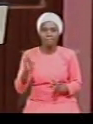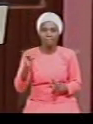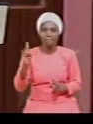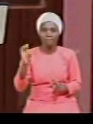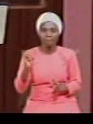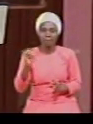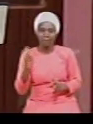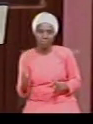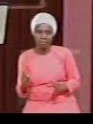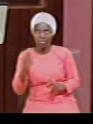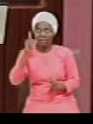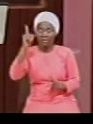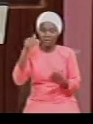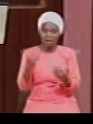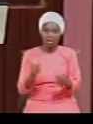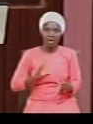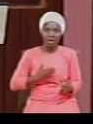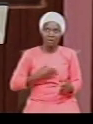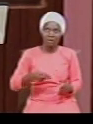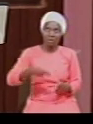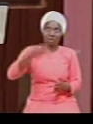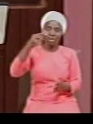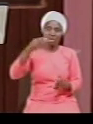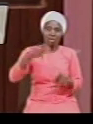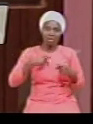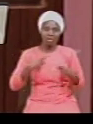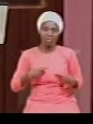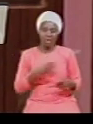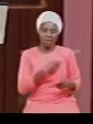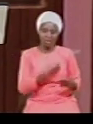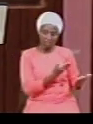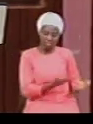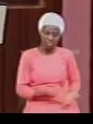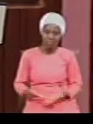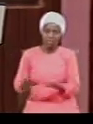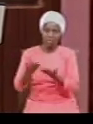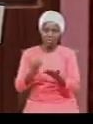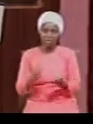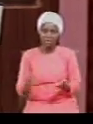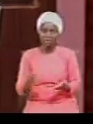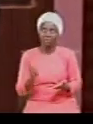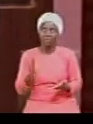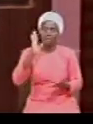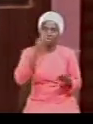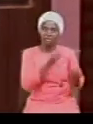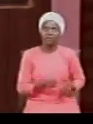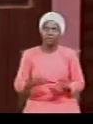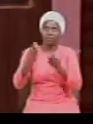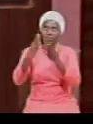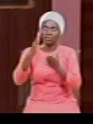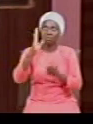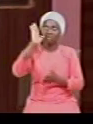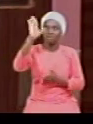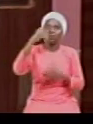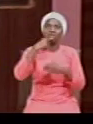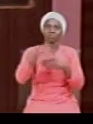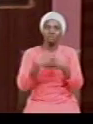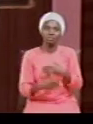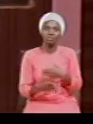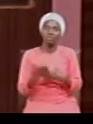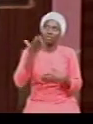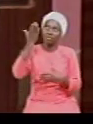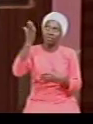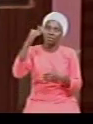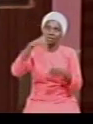is presenting his sacrifice, his blood, right there in the presence of